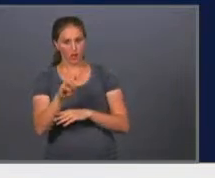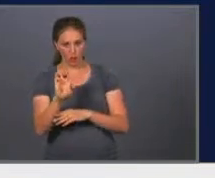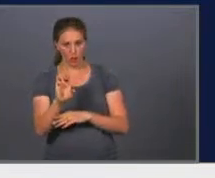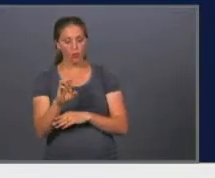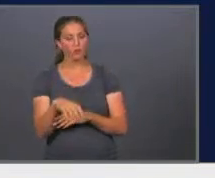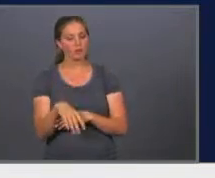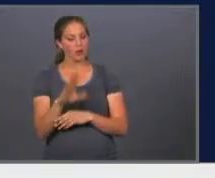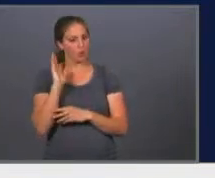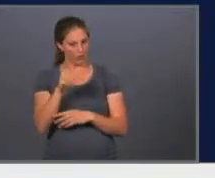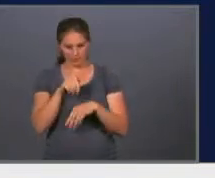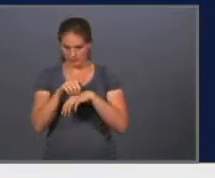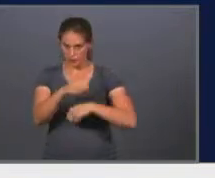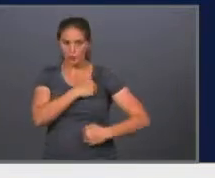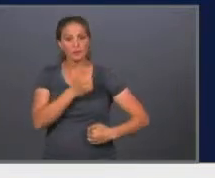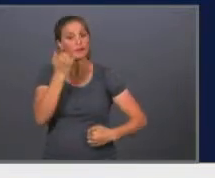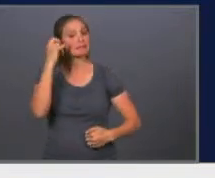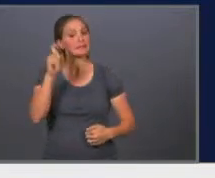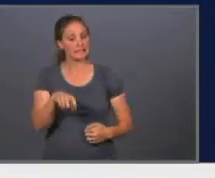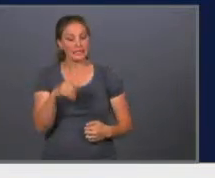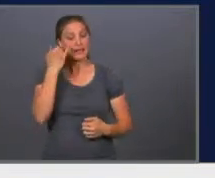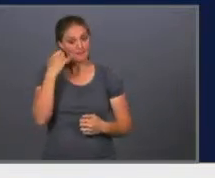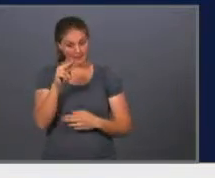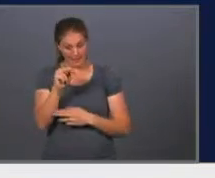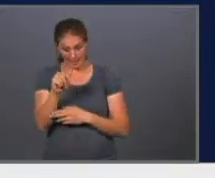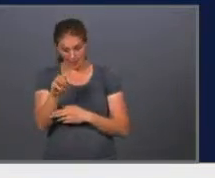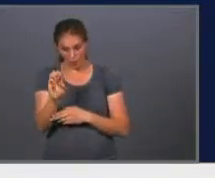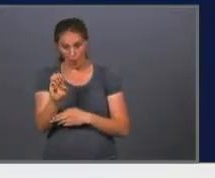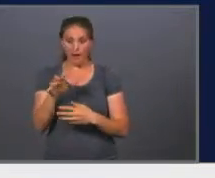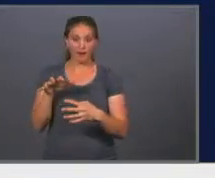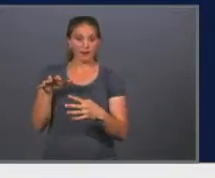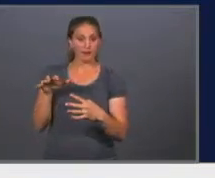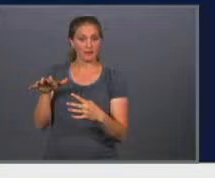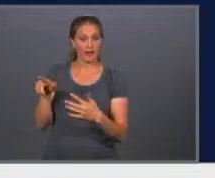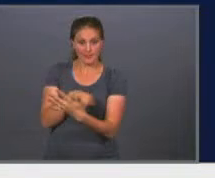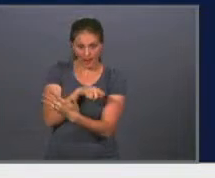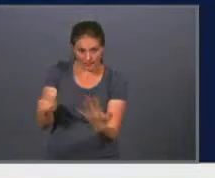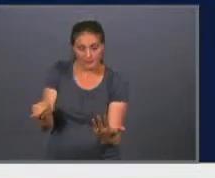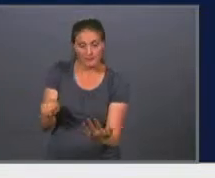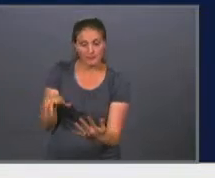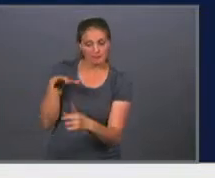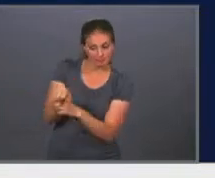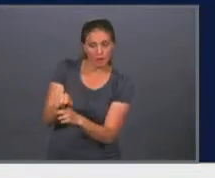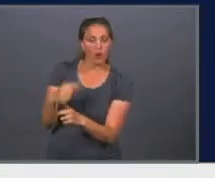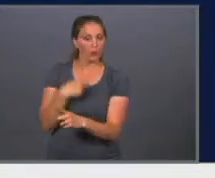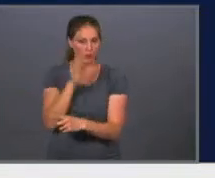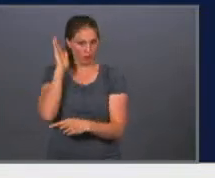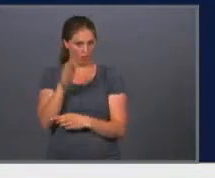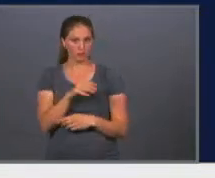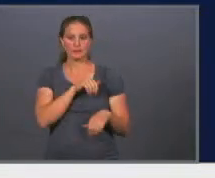NATO is in any way attacked. And we need to continue to